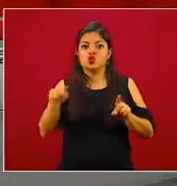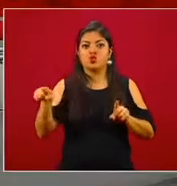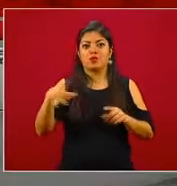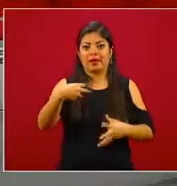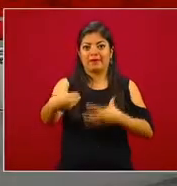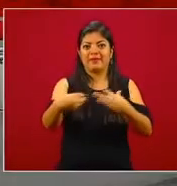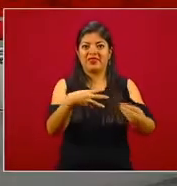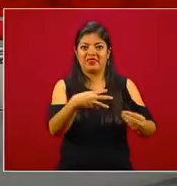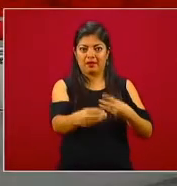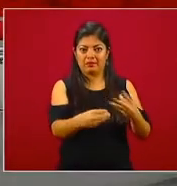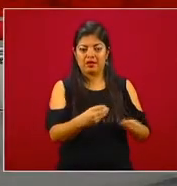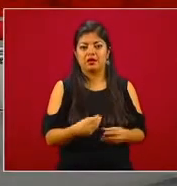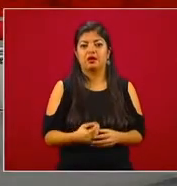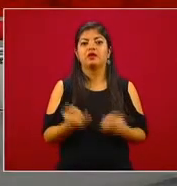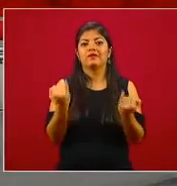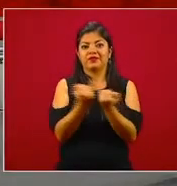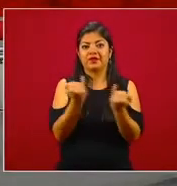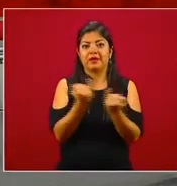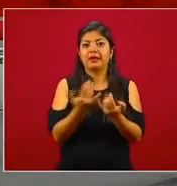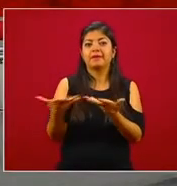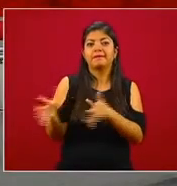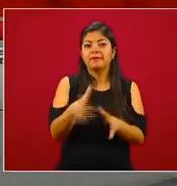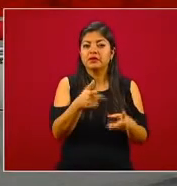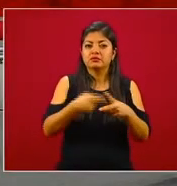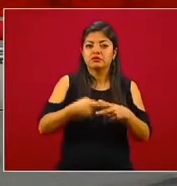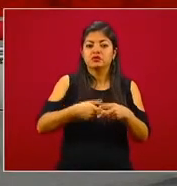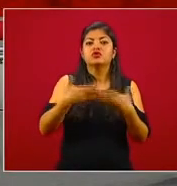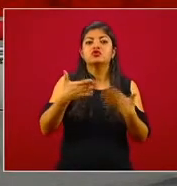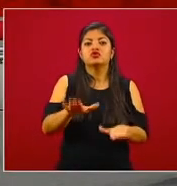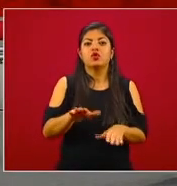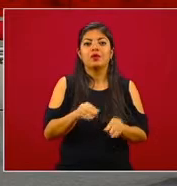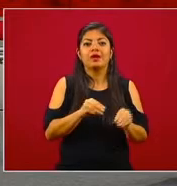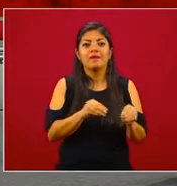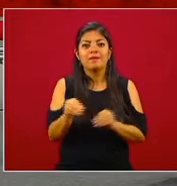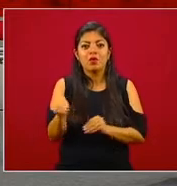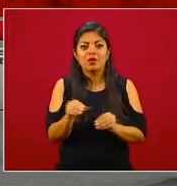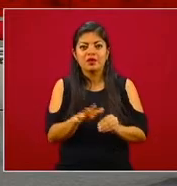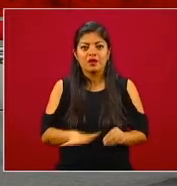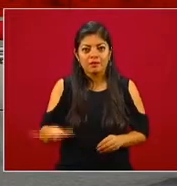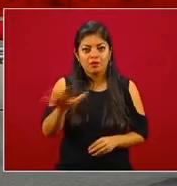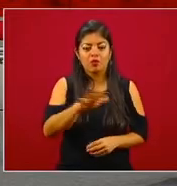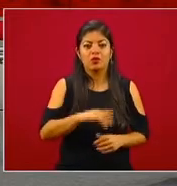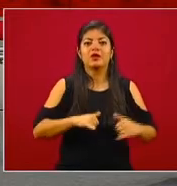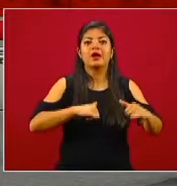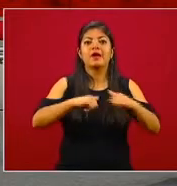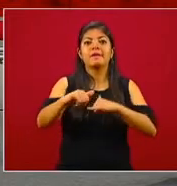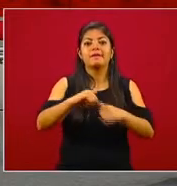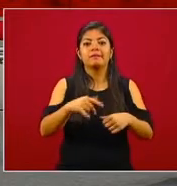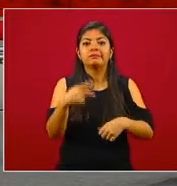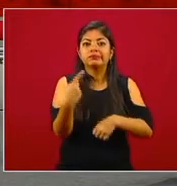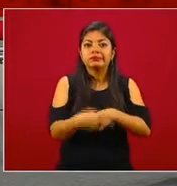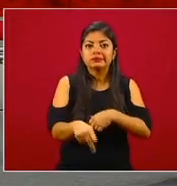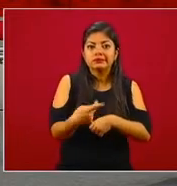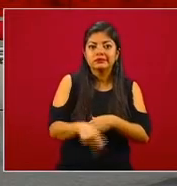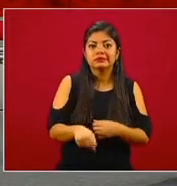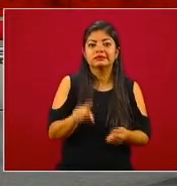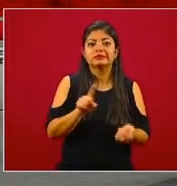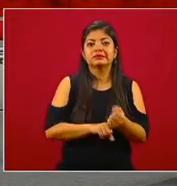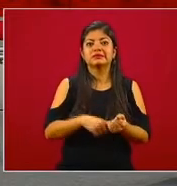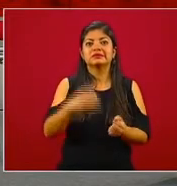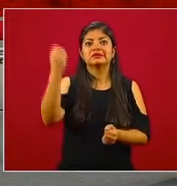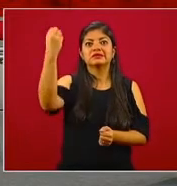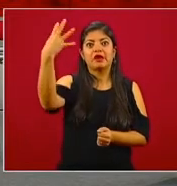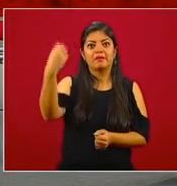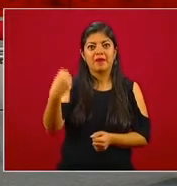también las of our pandemic curve, estimaciones sobre movilidad pública, los and mapas de also riesgo que dieron the lugar al forecast